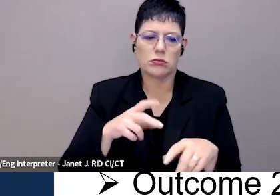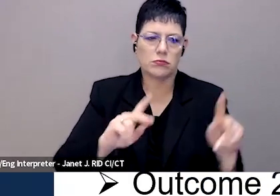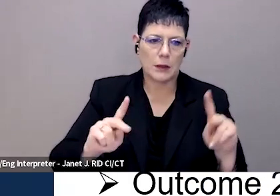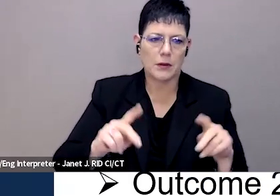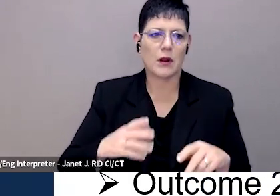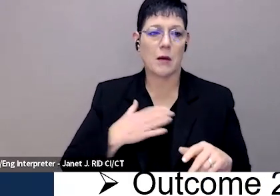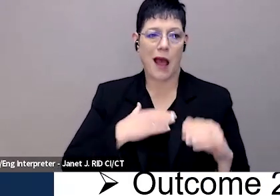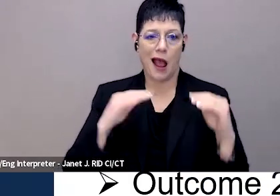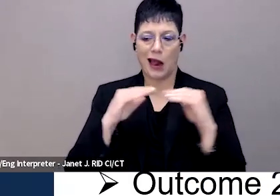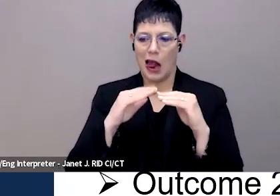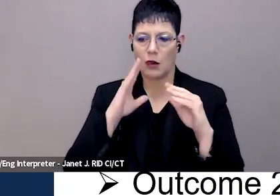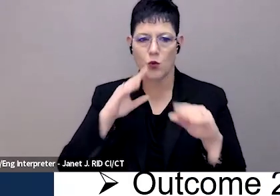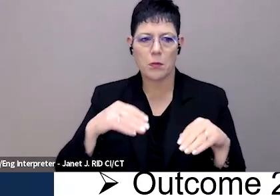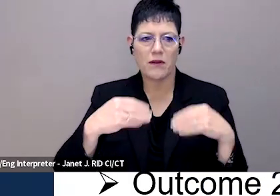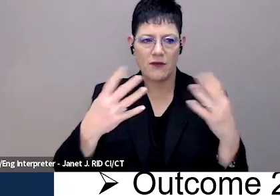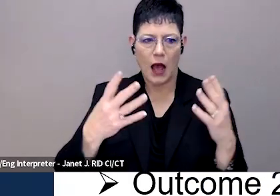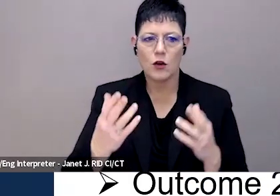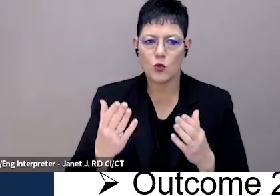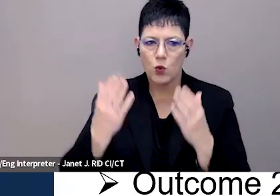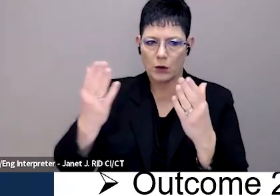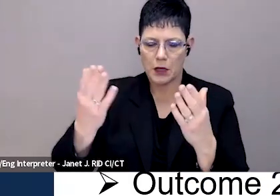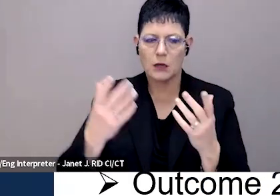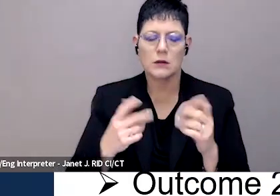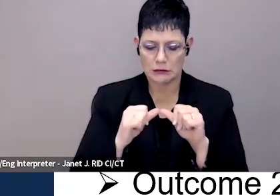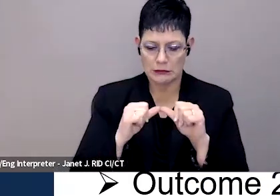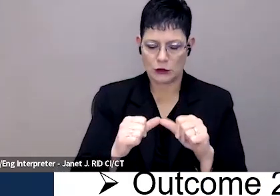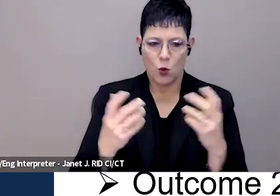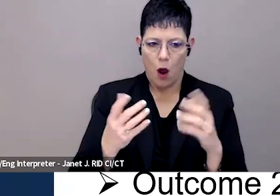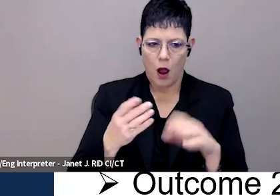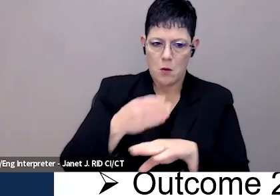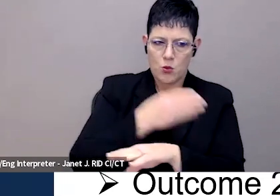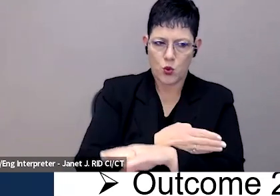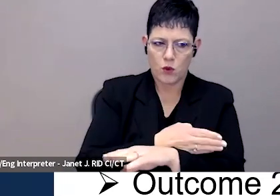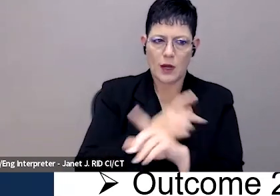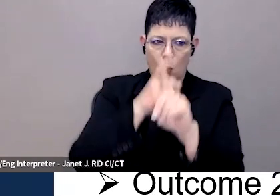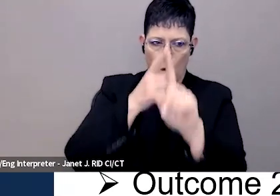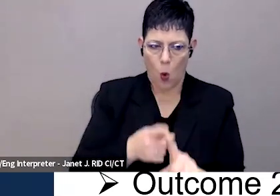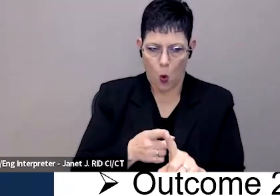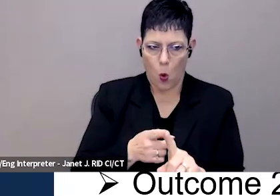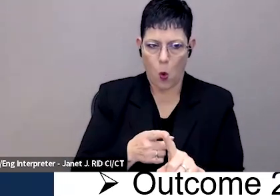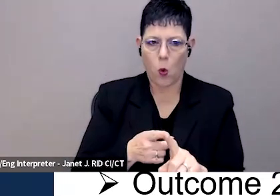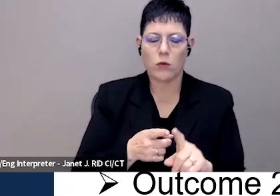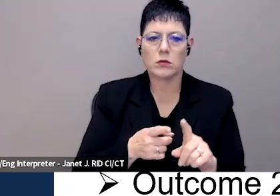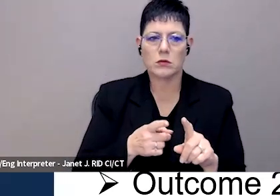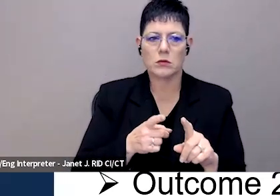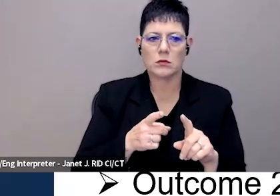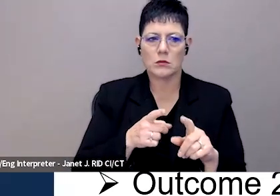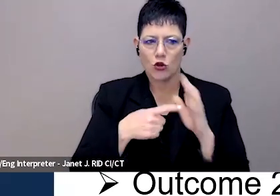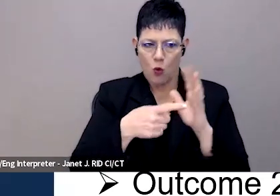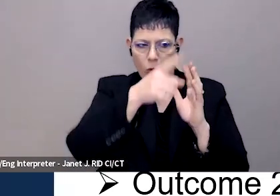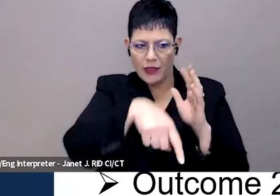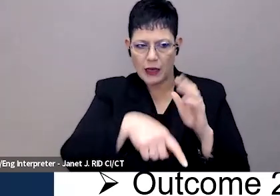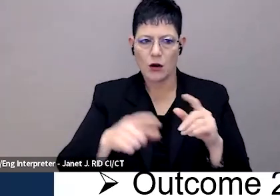My colleagues will provide recommendations for continuing to advance the goals and outcomes outlined here.